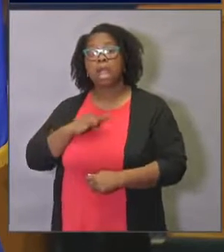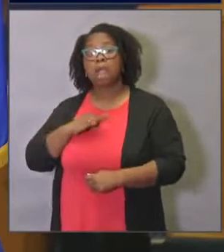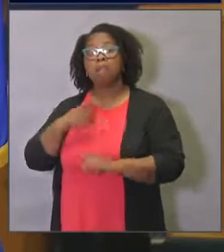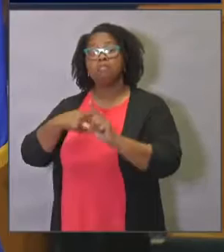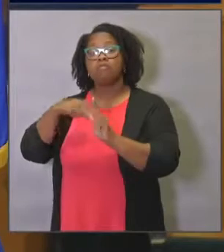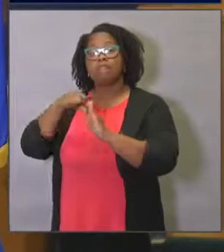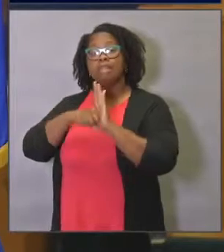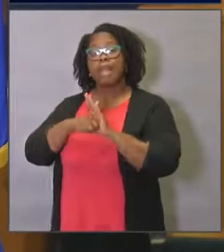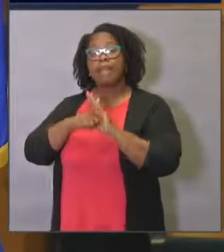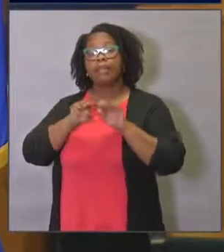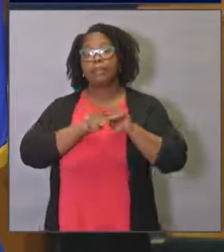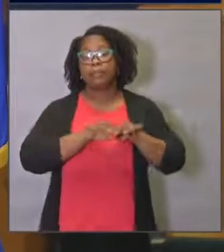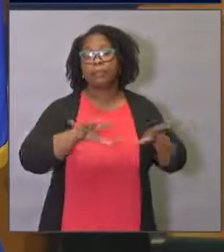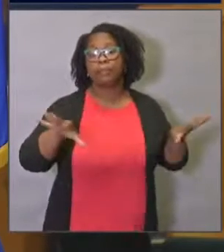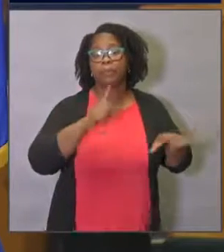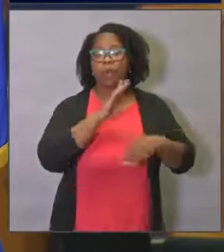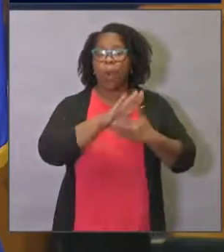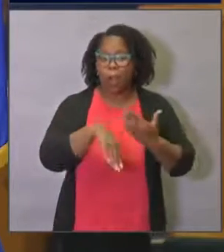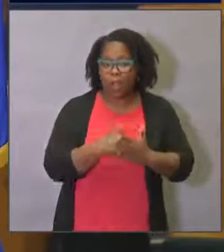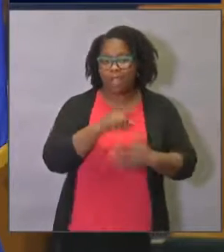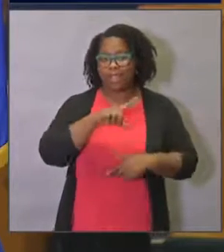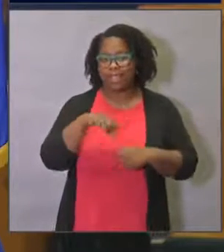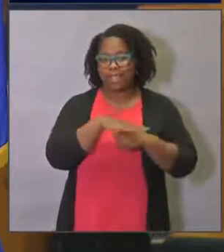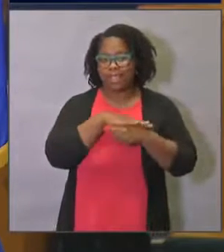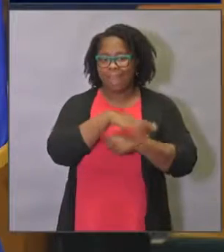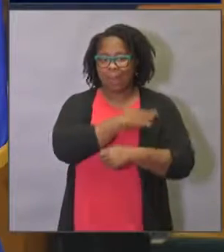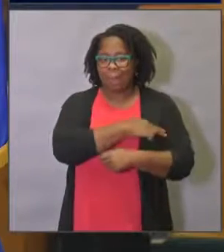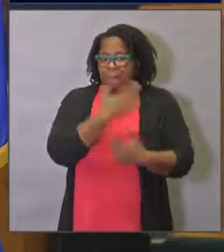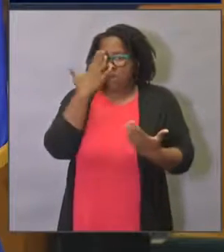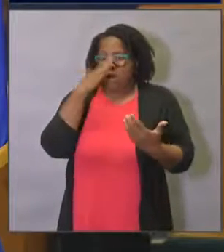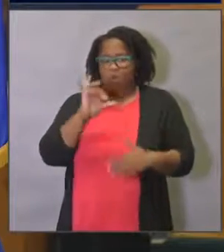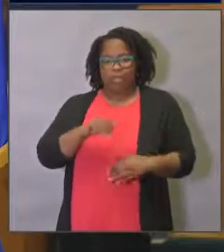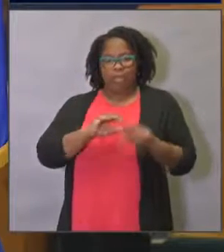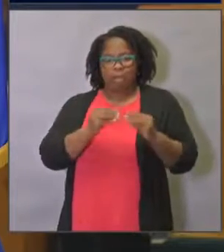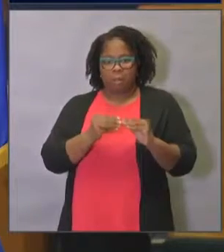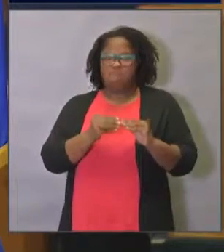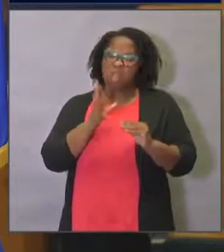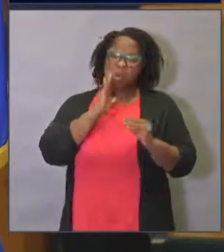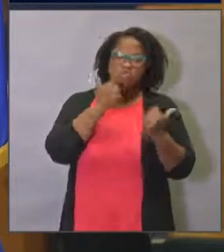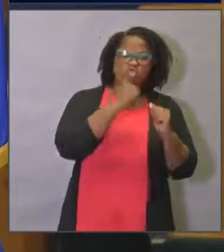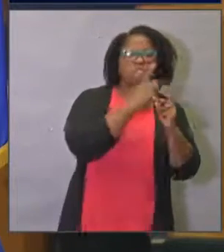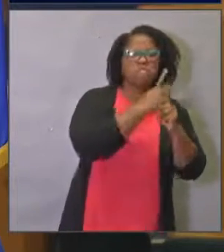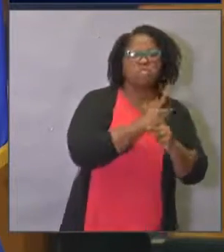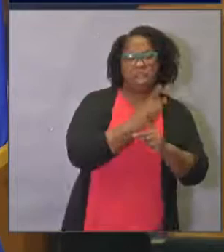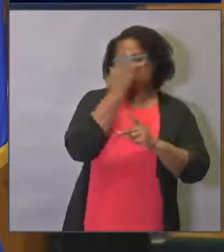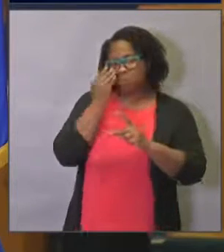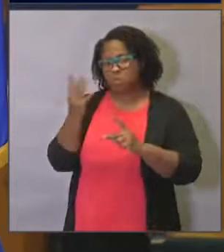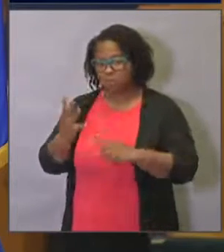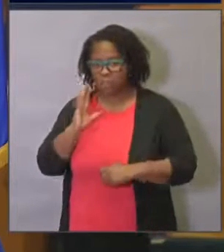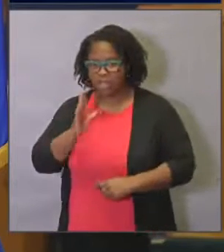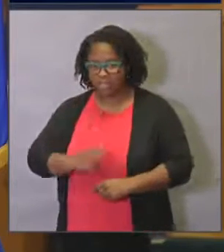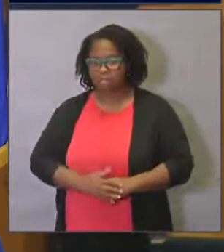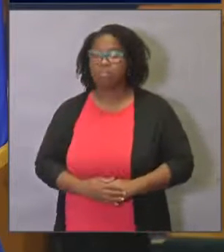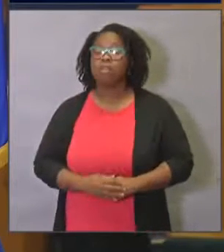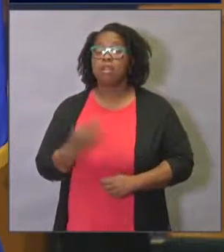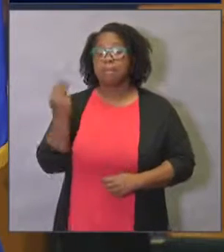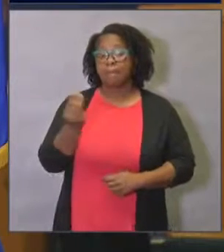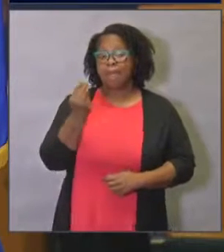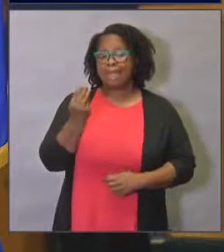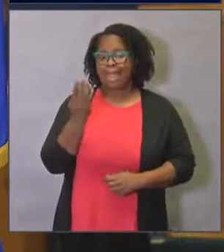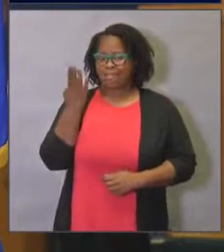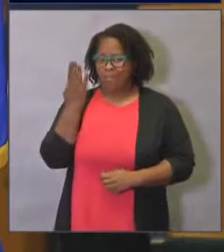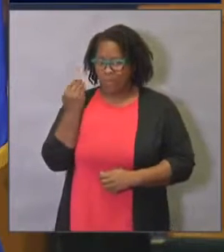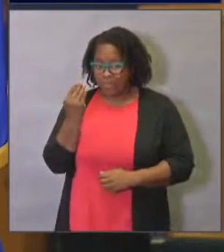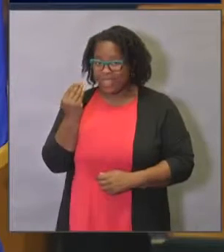the state across all hospitals in Los Angeles County, and I'll see if I can get that number and get that to you. Also on Monday, there were 14 total hospitals at that